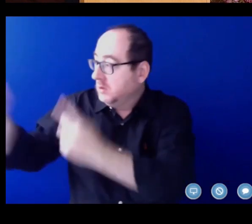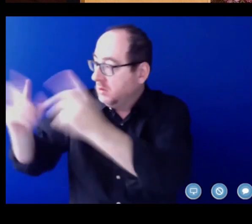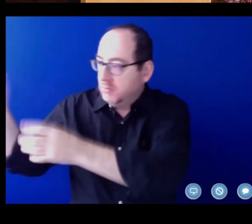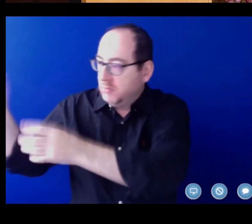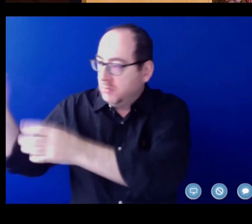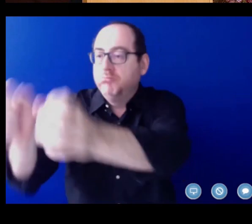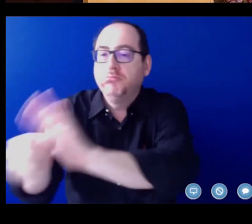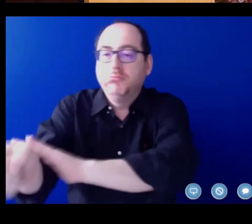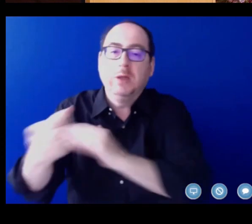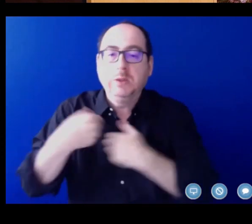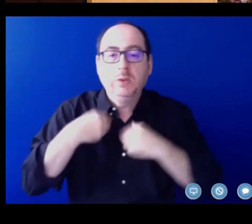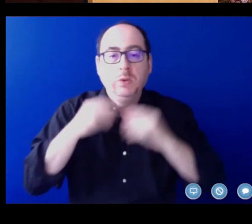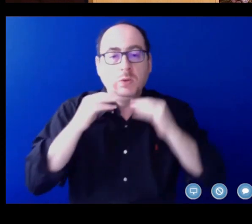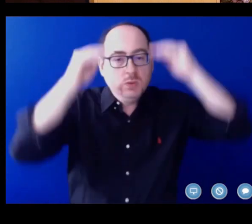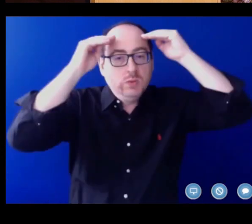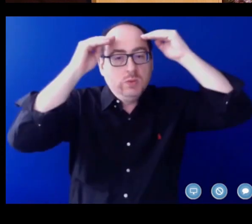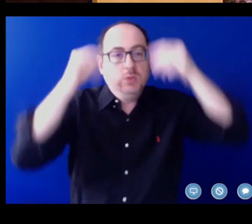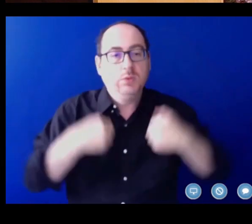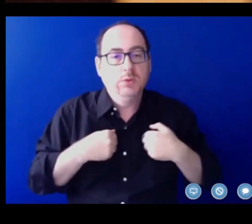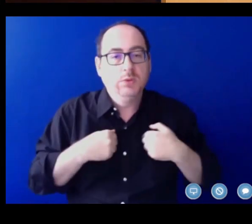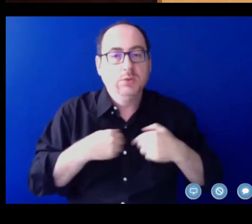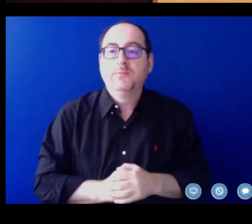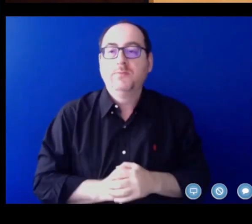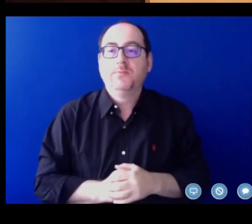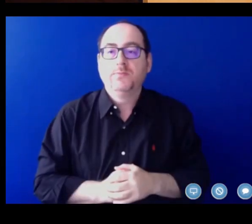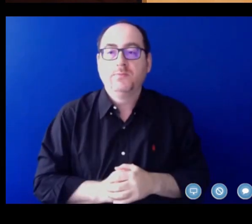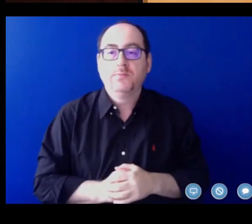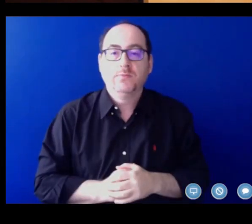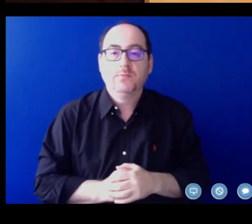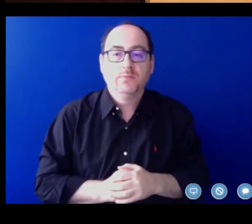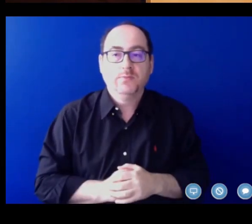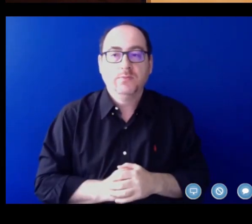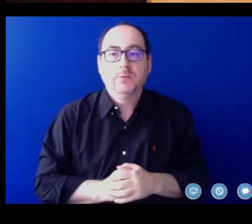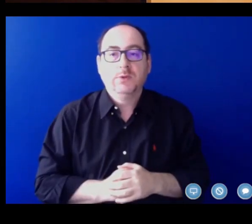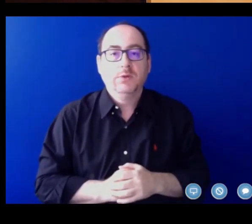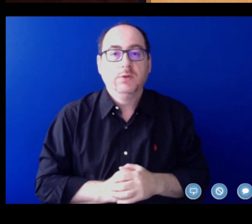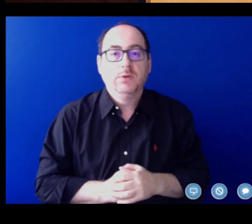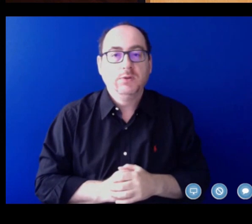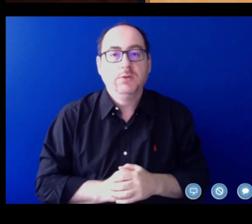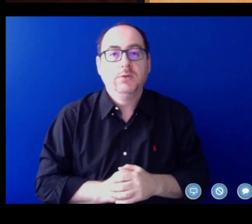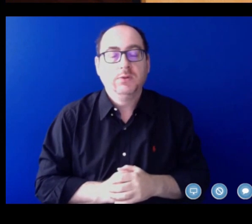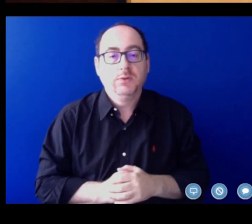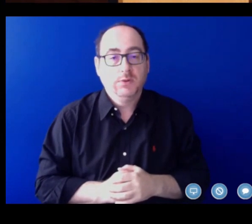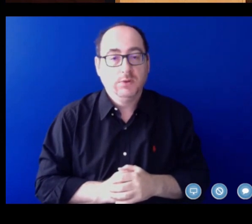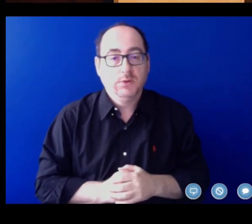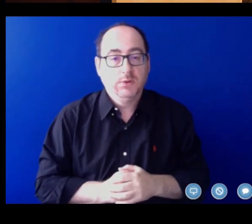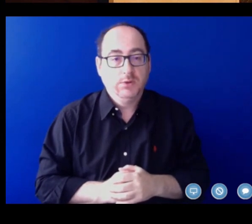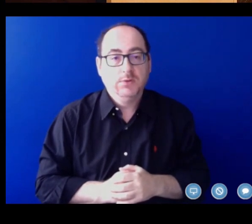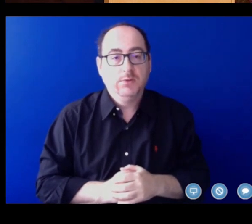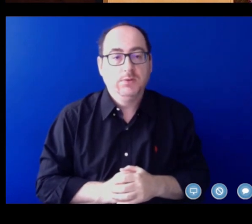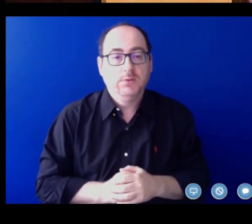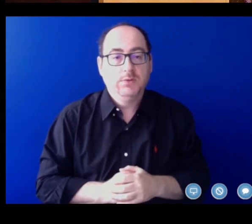countries, most of which are certainly having to deal with many more refugee arrivals than Australia, see Australia as leading by example with those